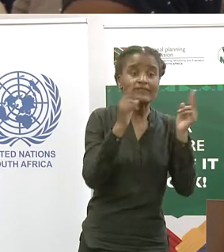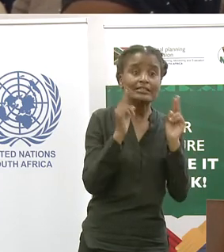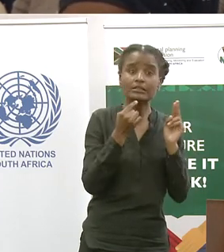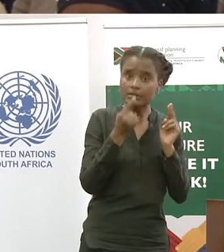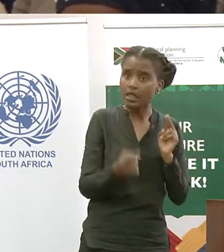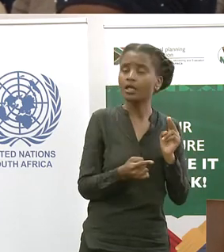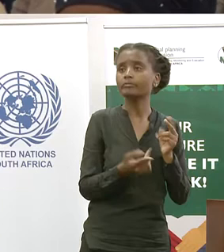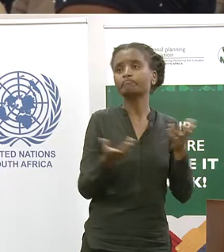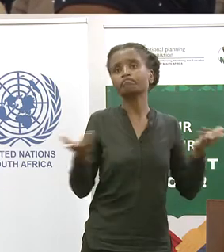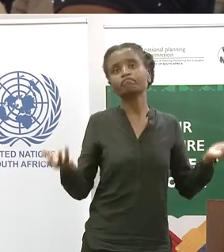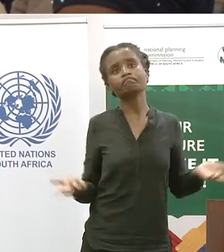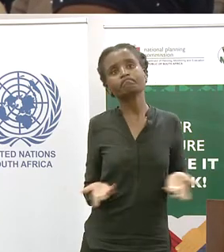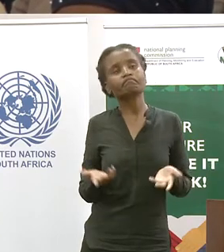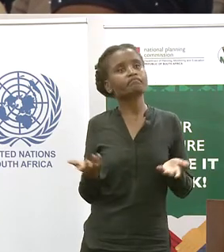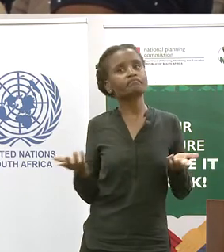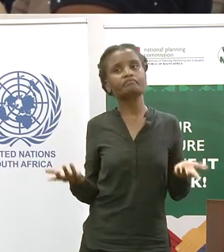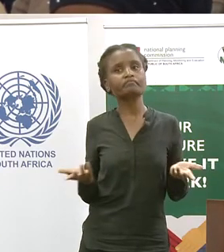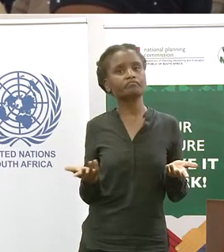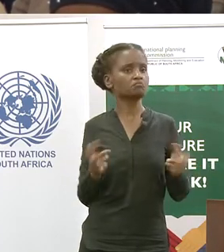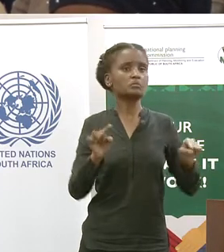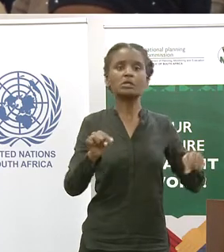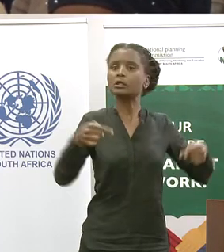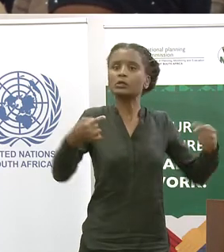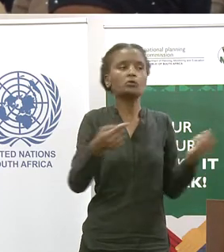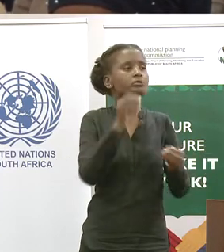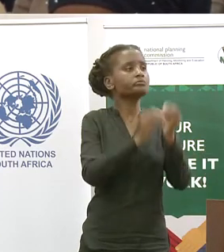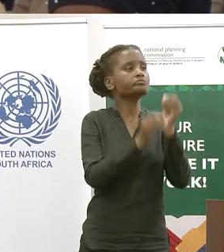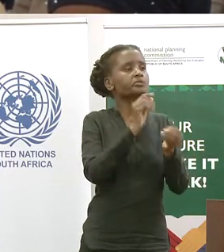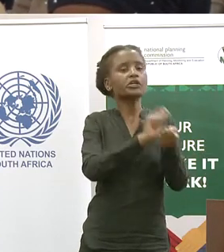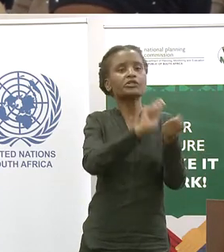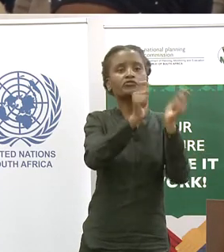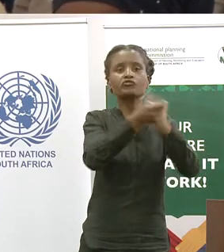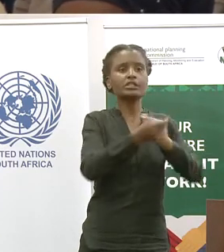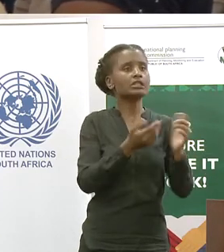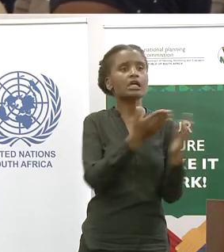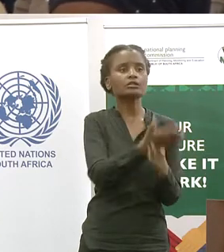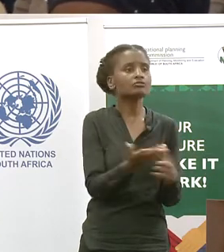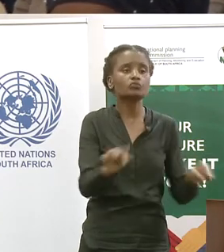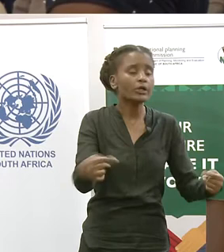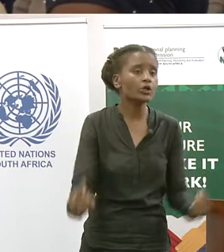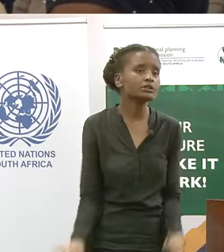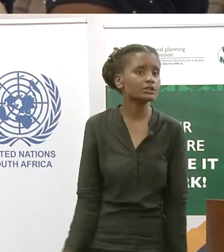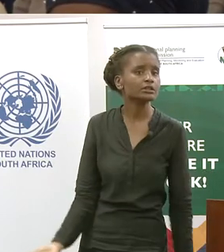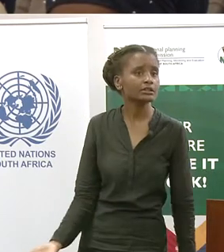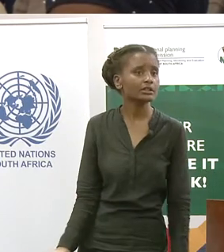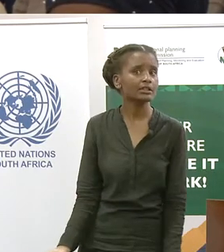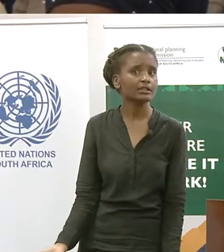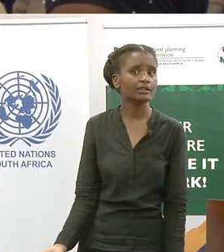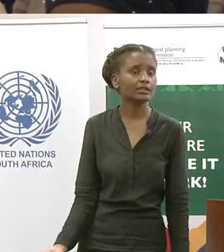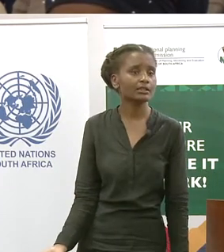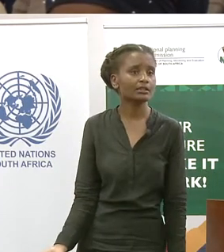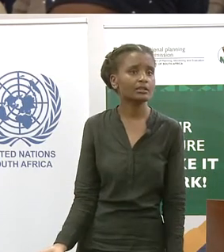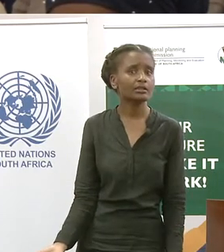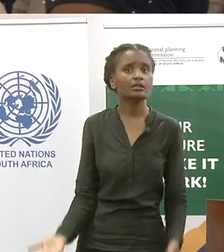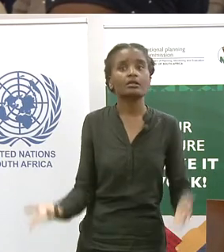that they can't make it accessible. Then to bring on to